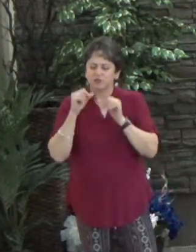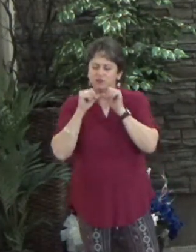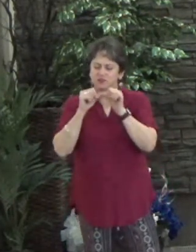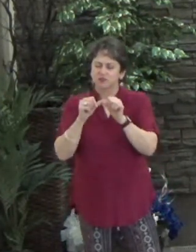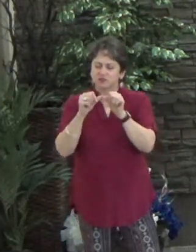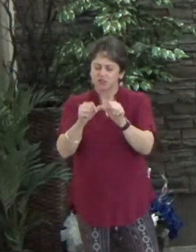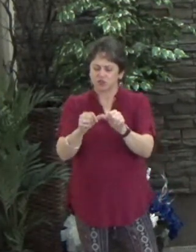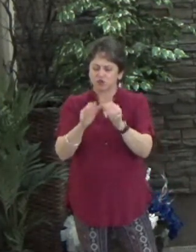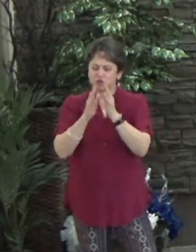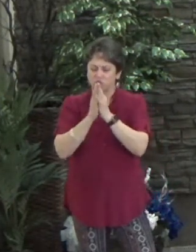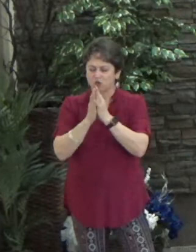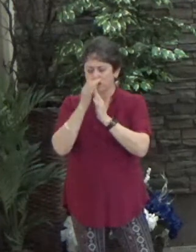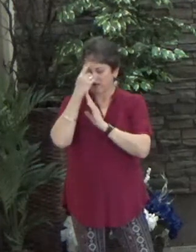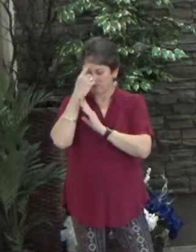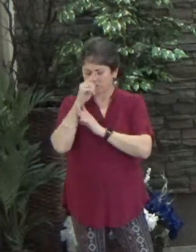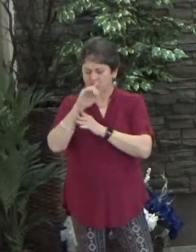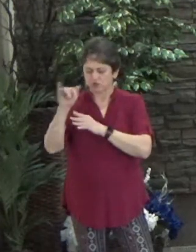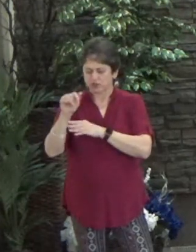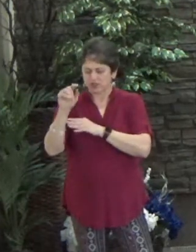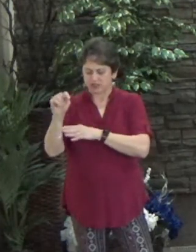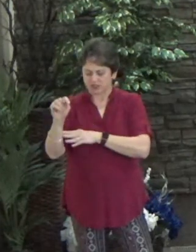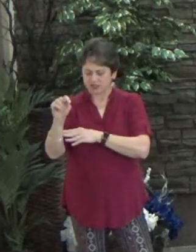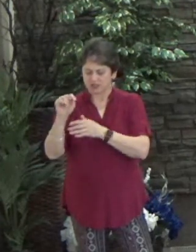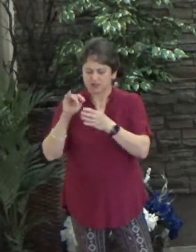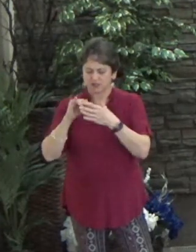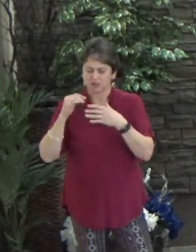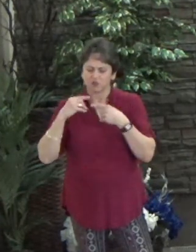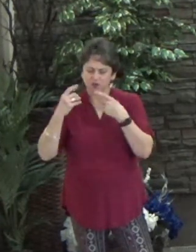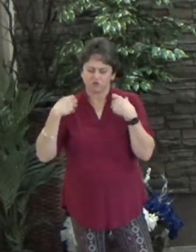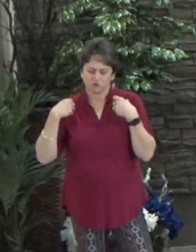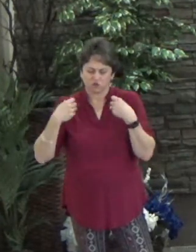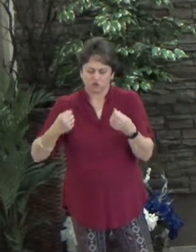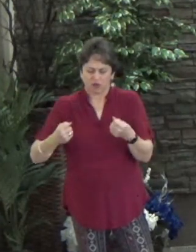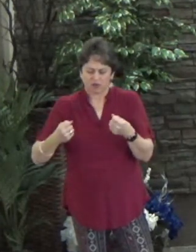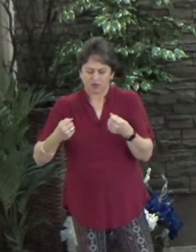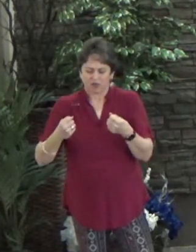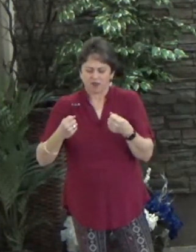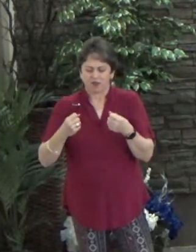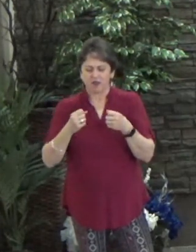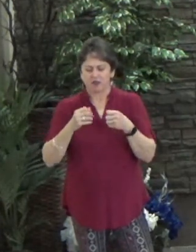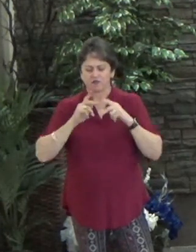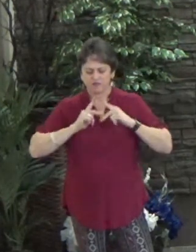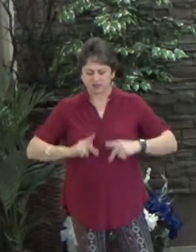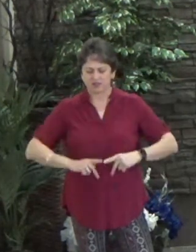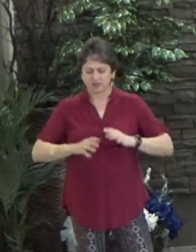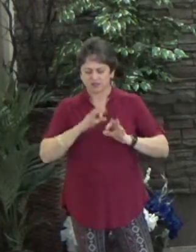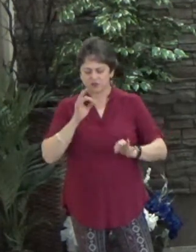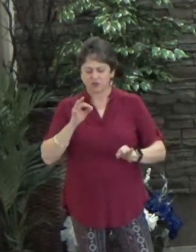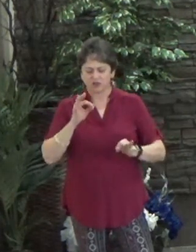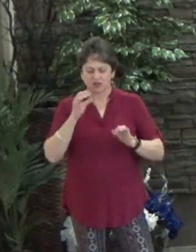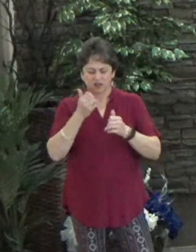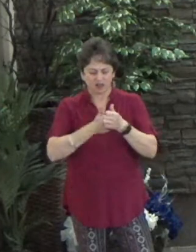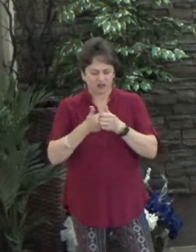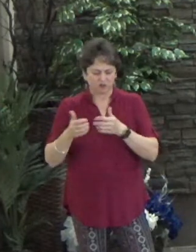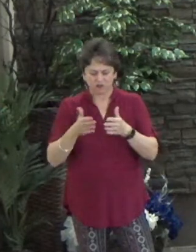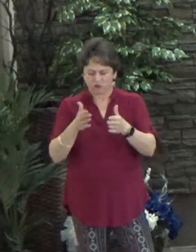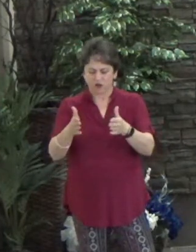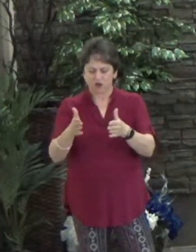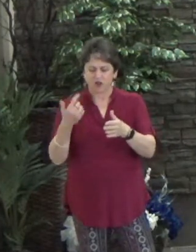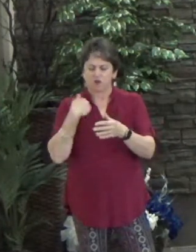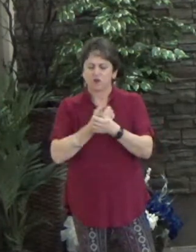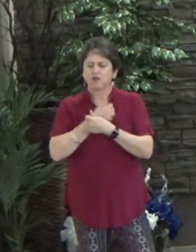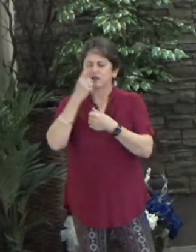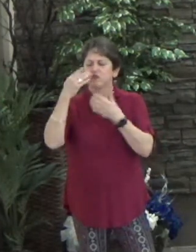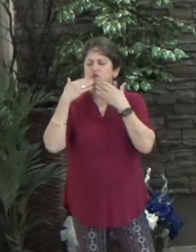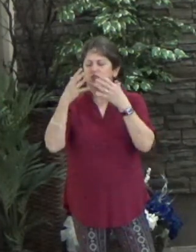continue to pray for JT that you would strengthen him, Father, physically, spiritually, in every way. Father, we love you.